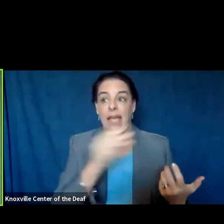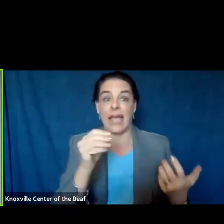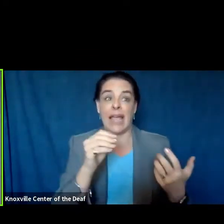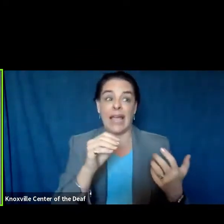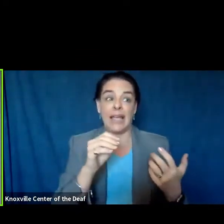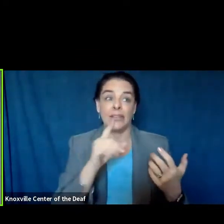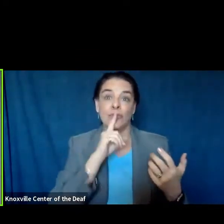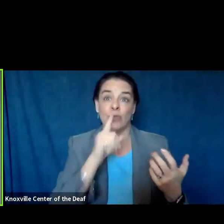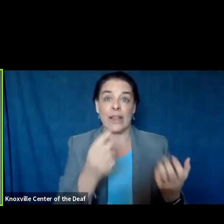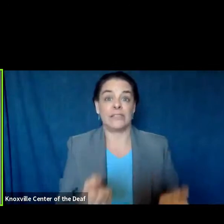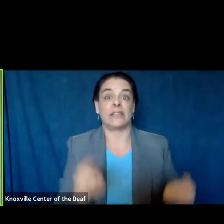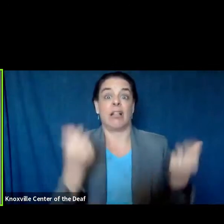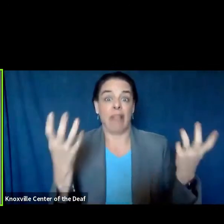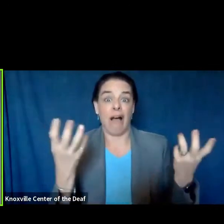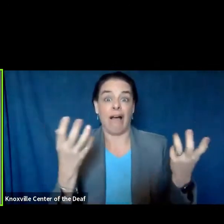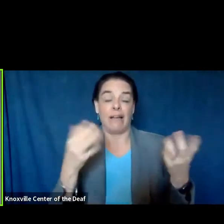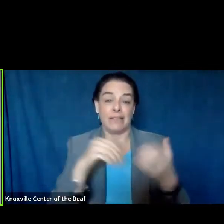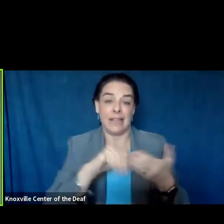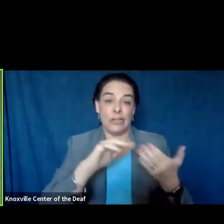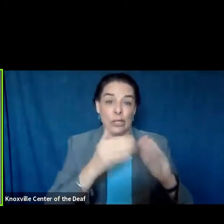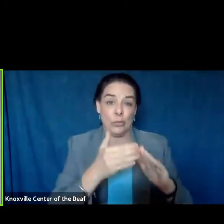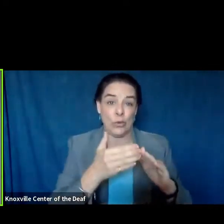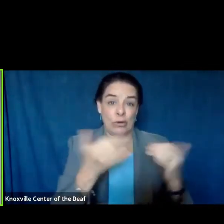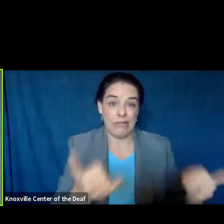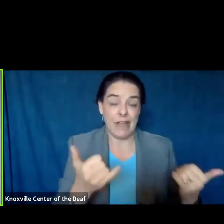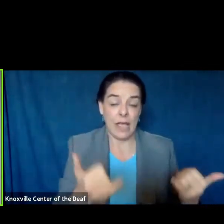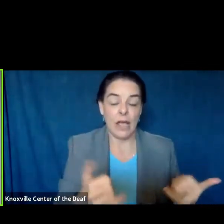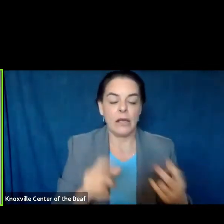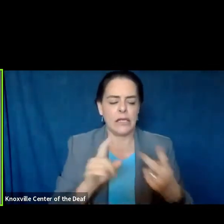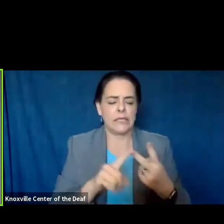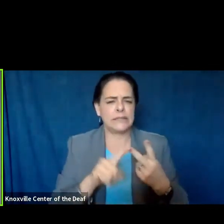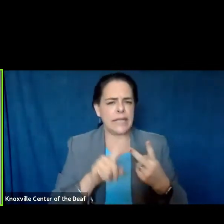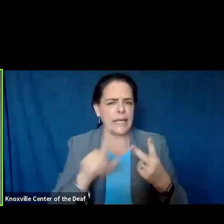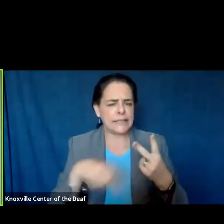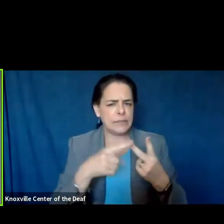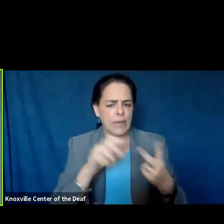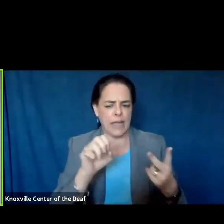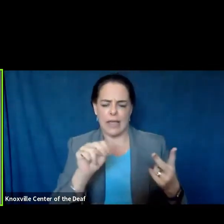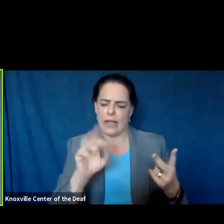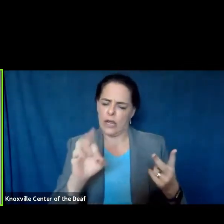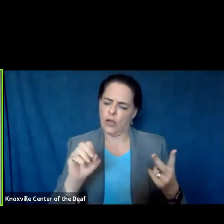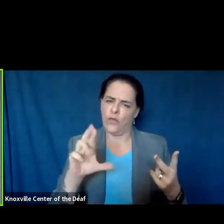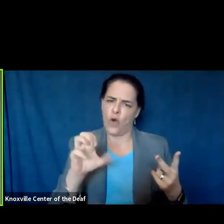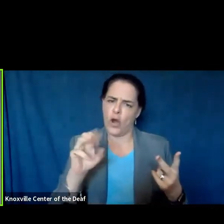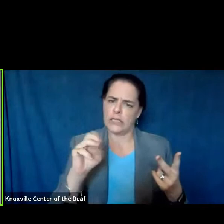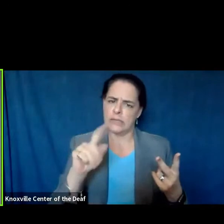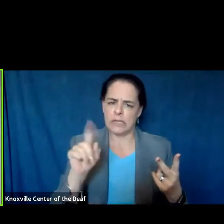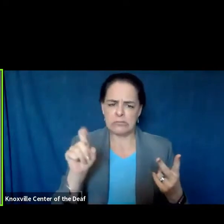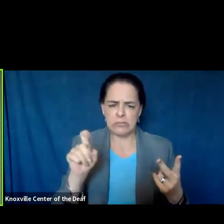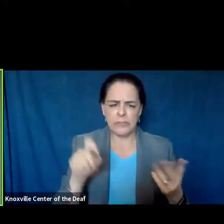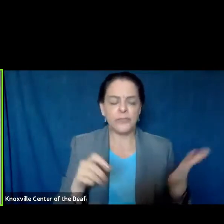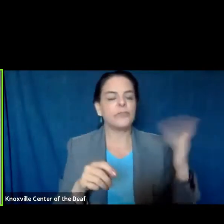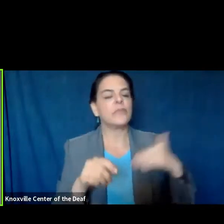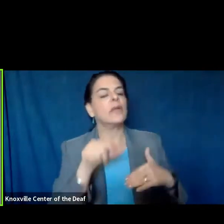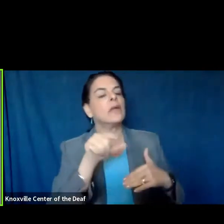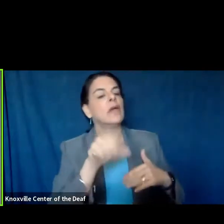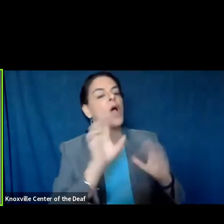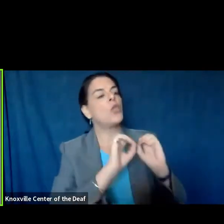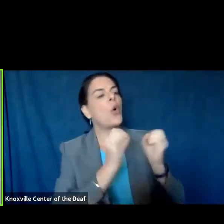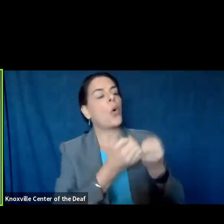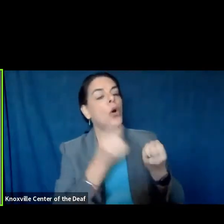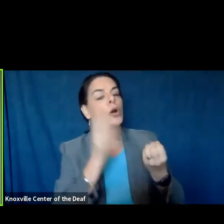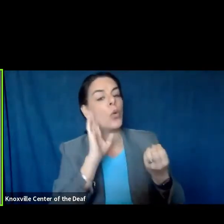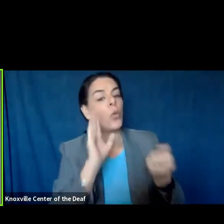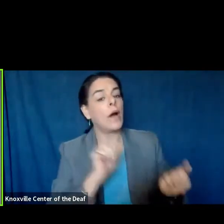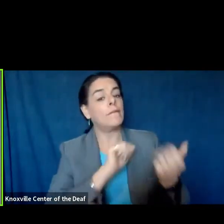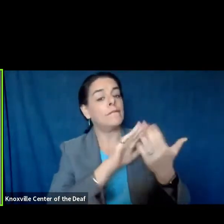the area right now. The second part of the question was about enforcement. Yes, it was, let's see, will organizers of similar